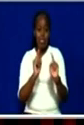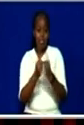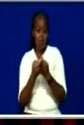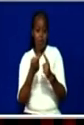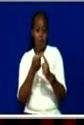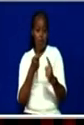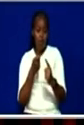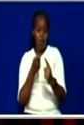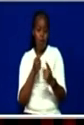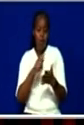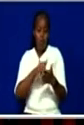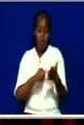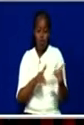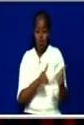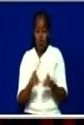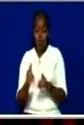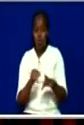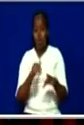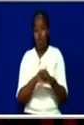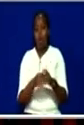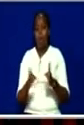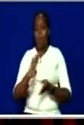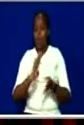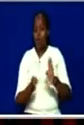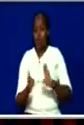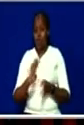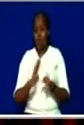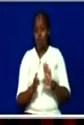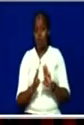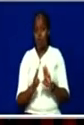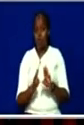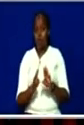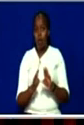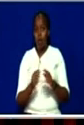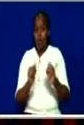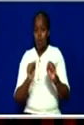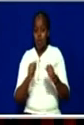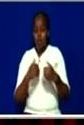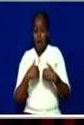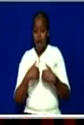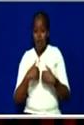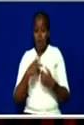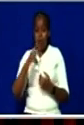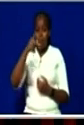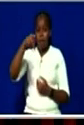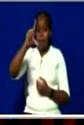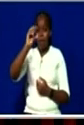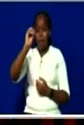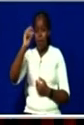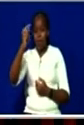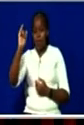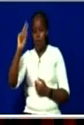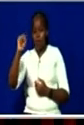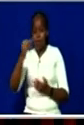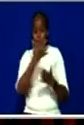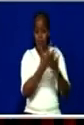from the graph work that we do in biology. Plotting a biology graph scores you